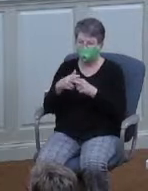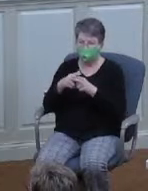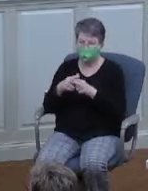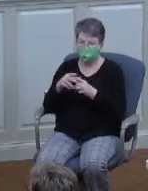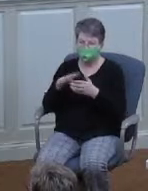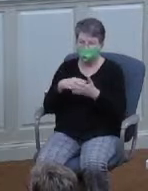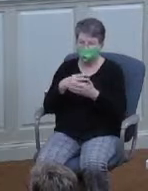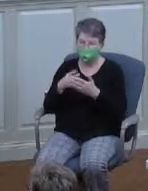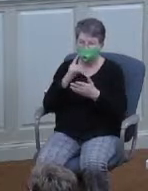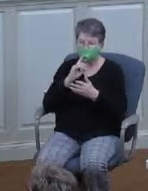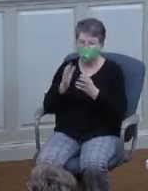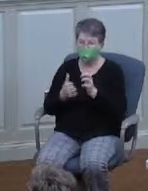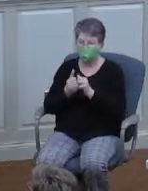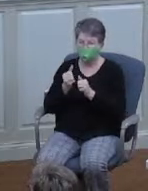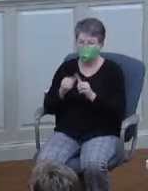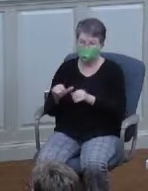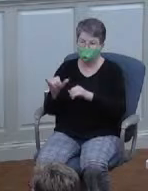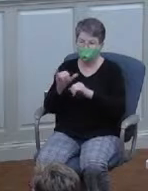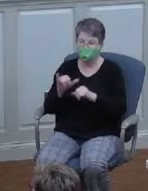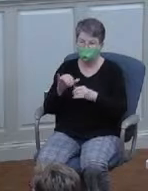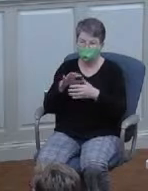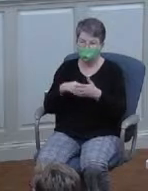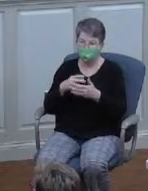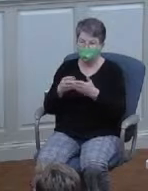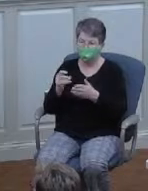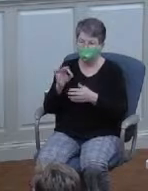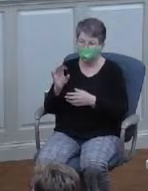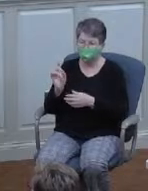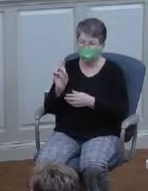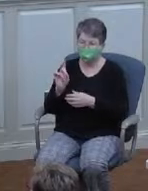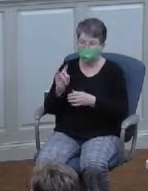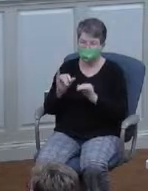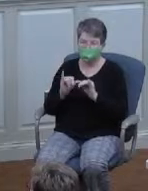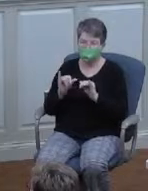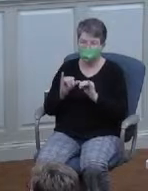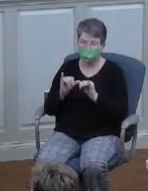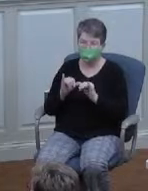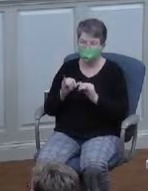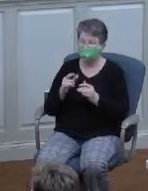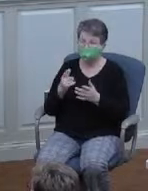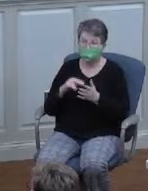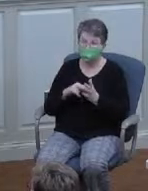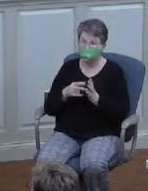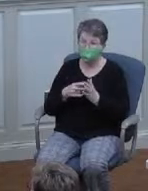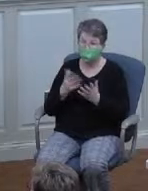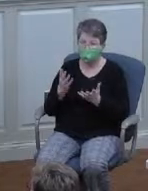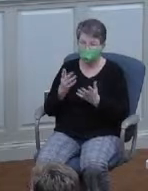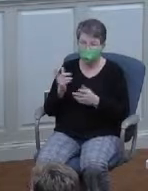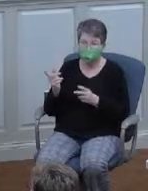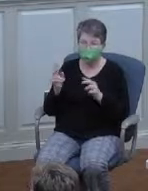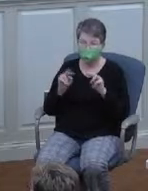common size municipalities of Danville size. And what does that mean? That's essentially looking at sanitary